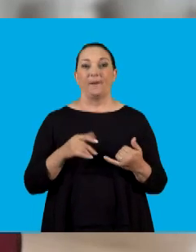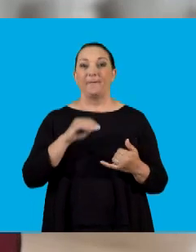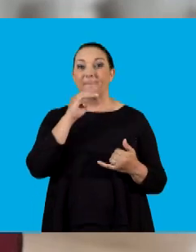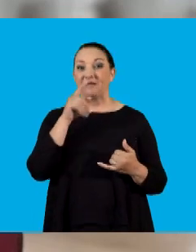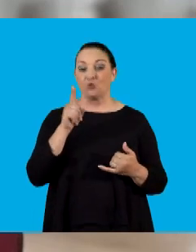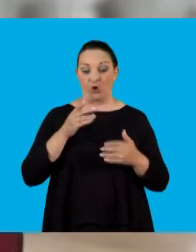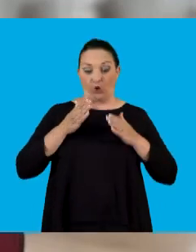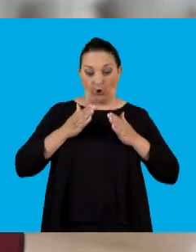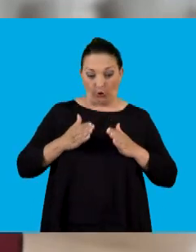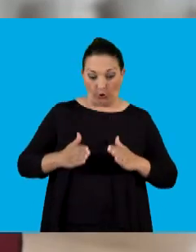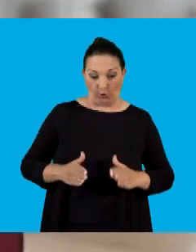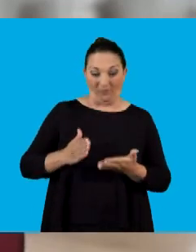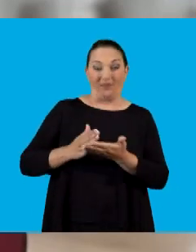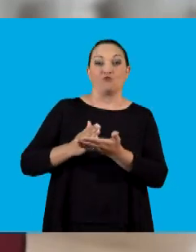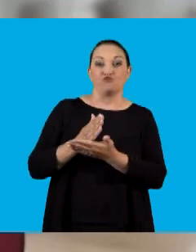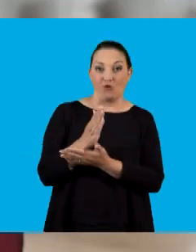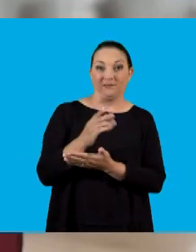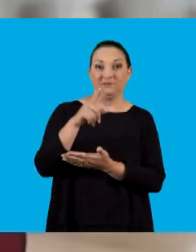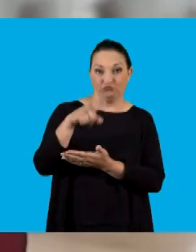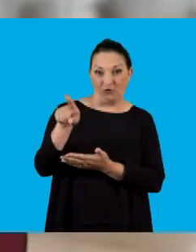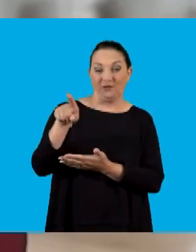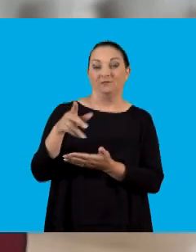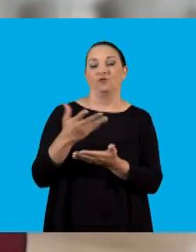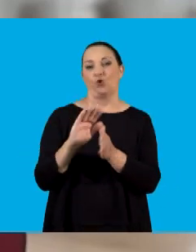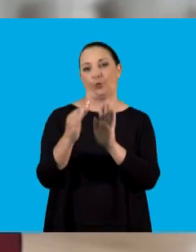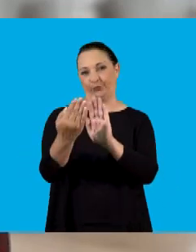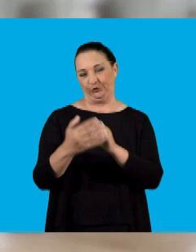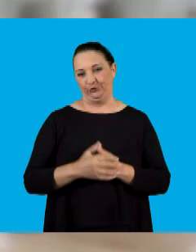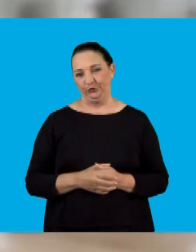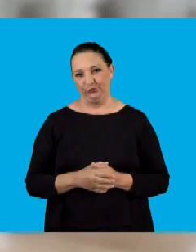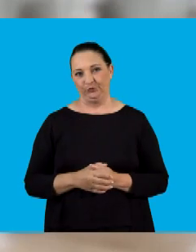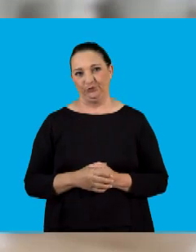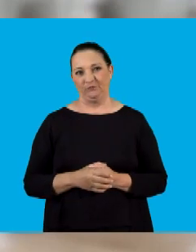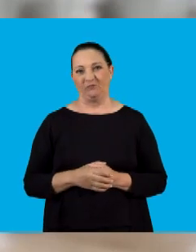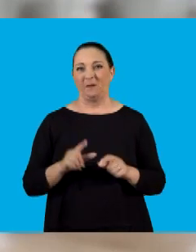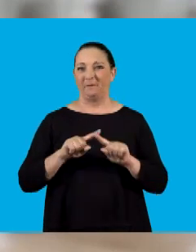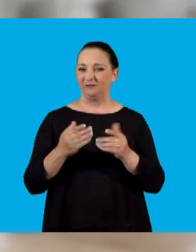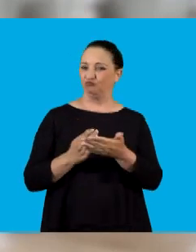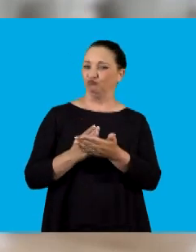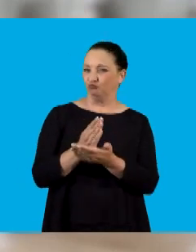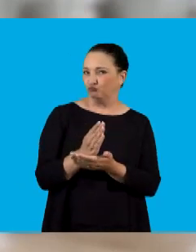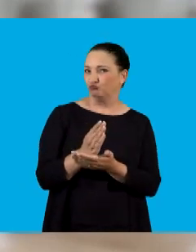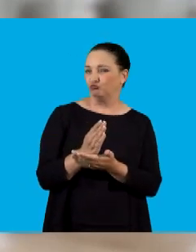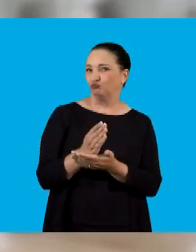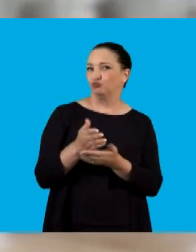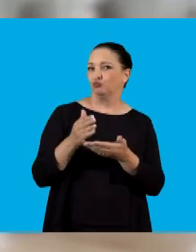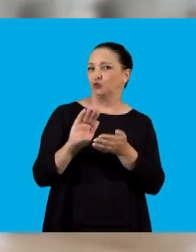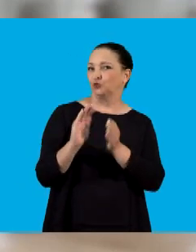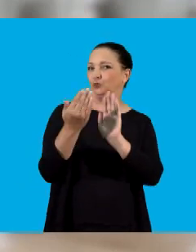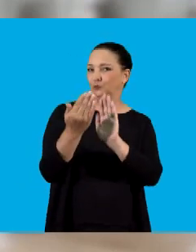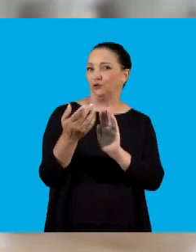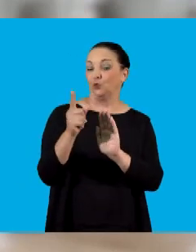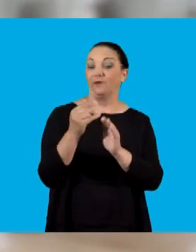our human rights according to the Constitution. The focus of the rights approach is